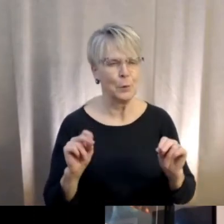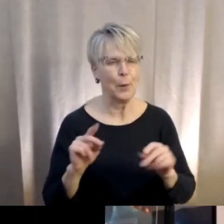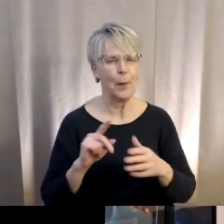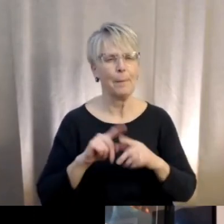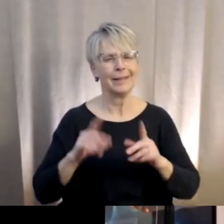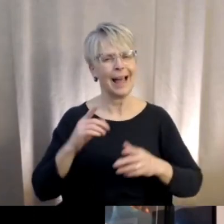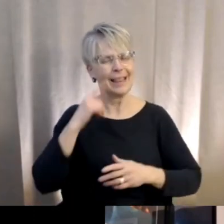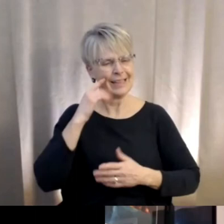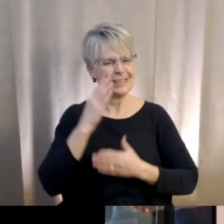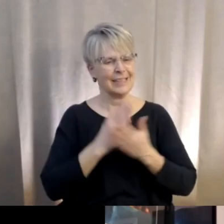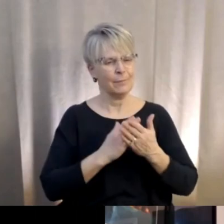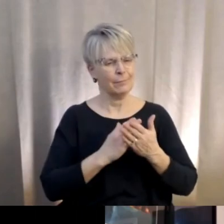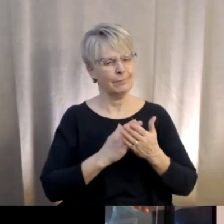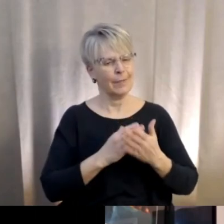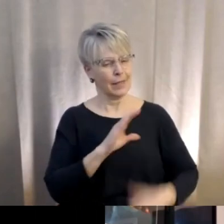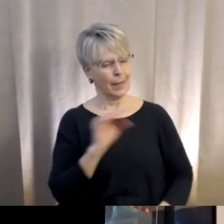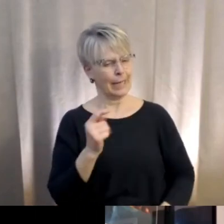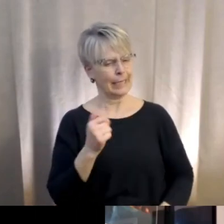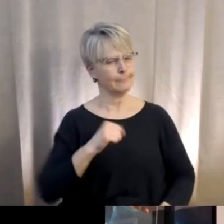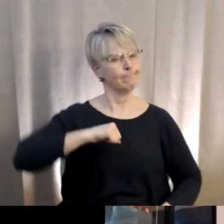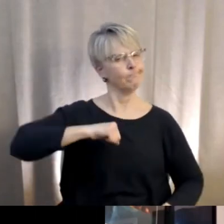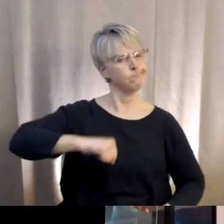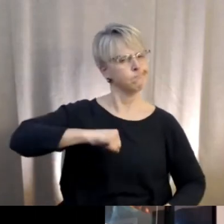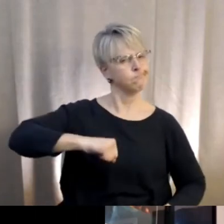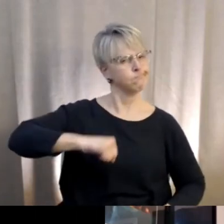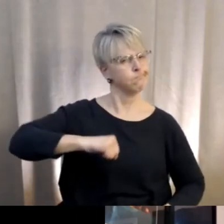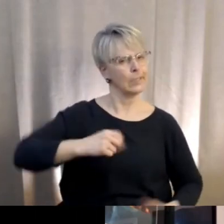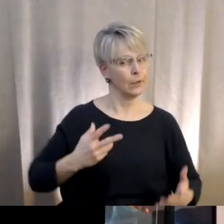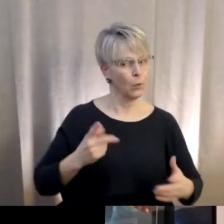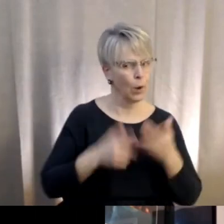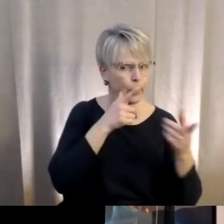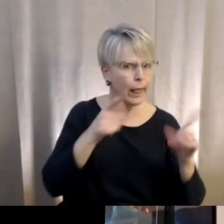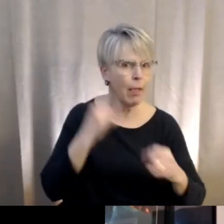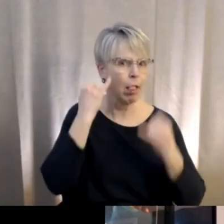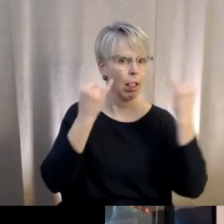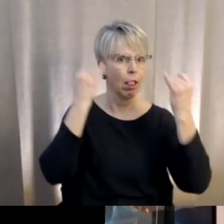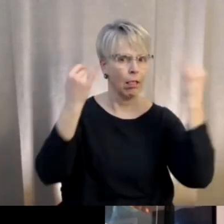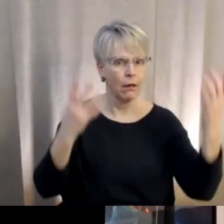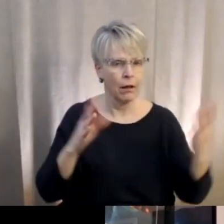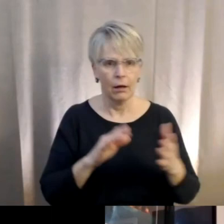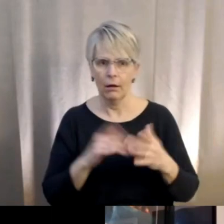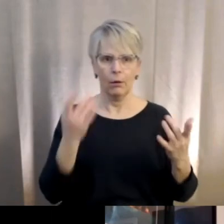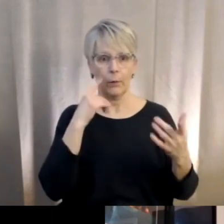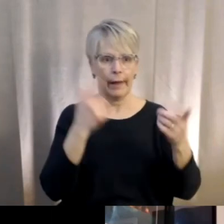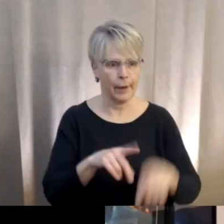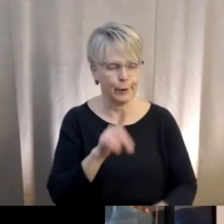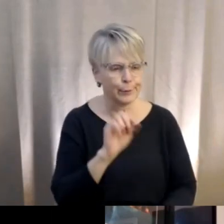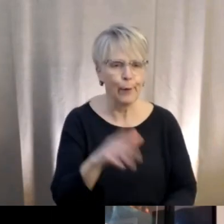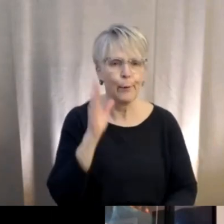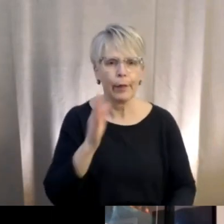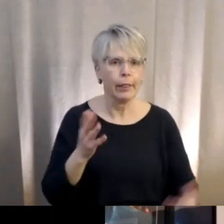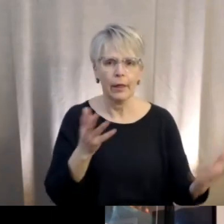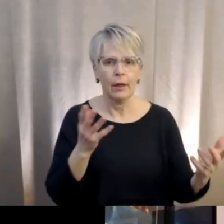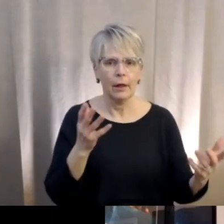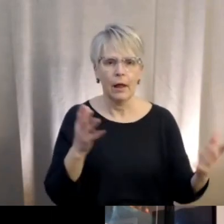reservations from company standpoints because there's just fear of the unknown. They're like, oh my gosh, what's going to happen? Like, is this dog going to totally